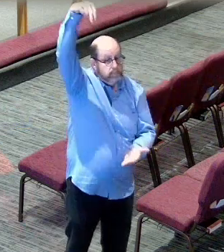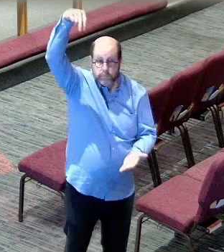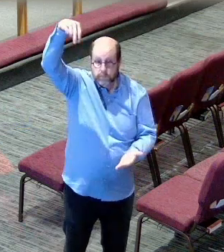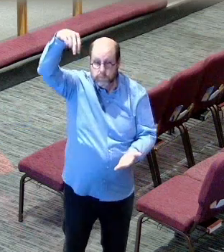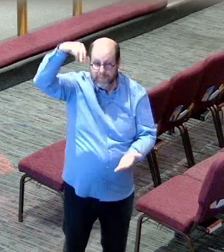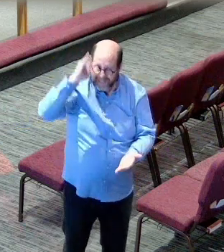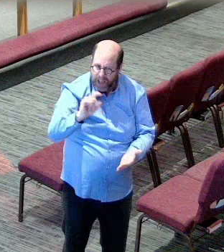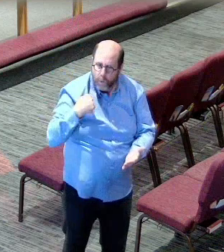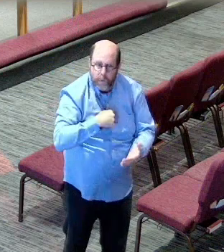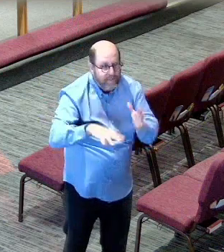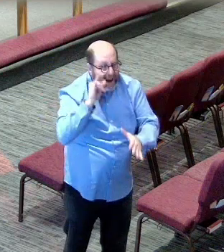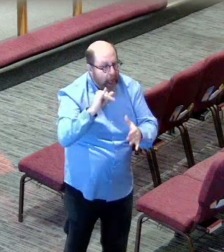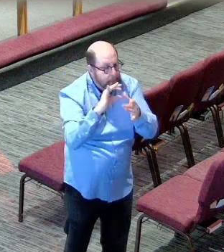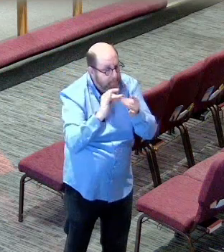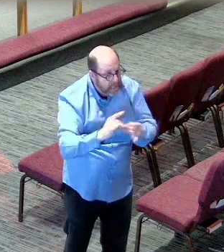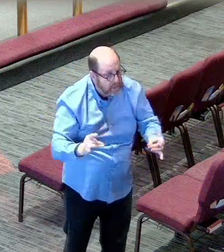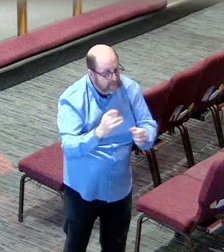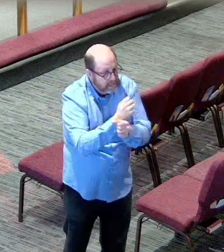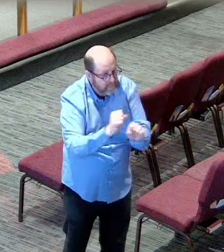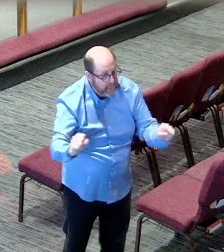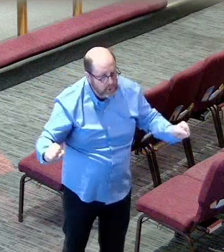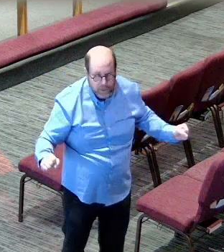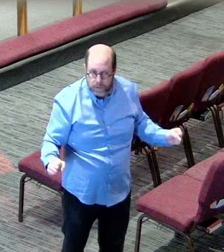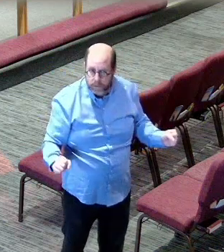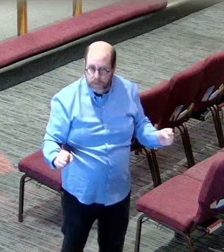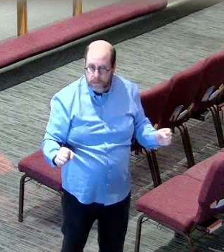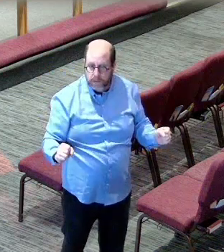and salvation.